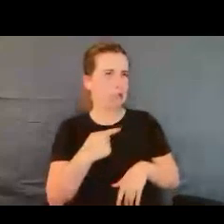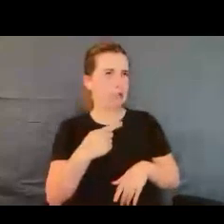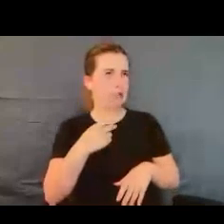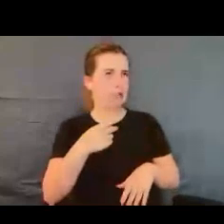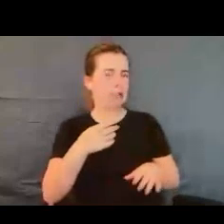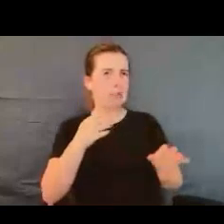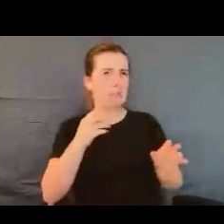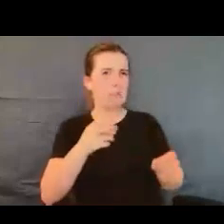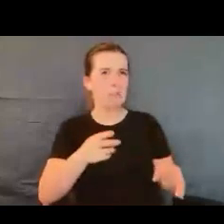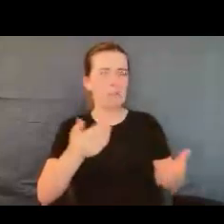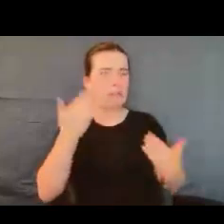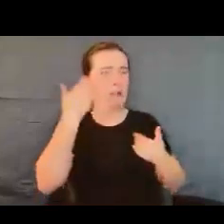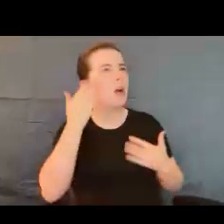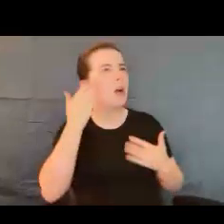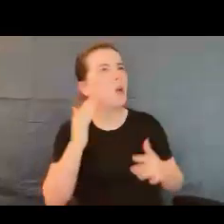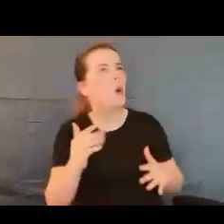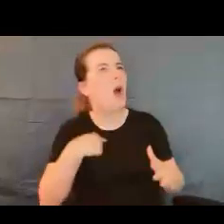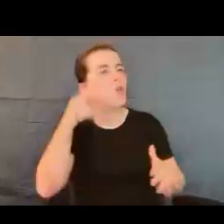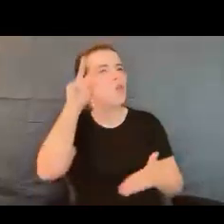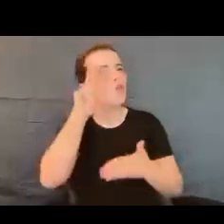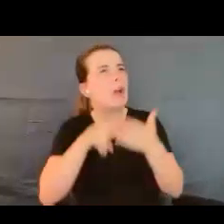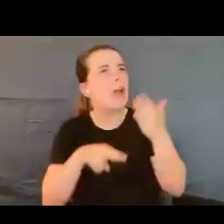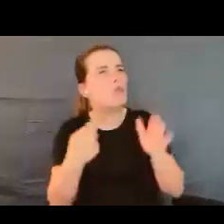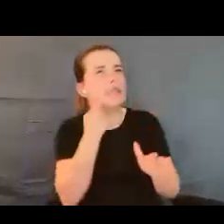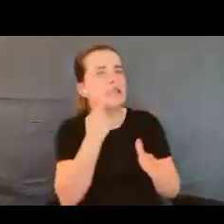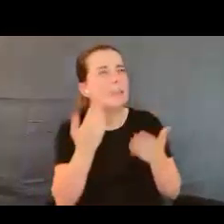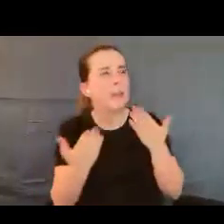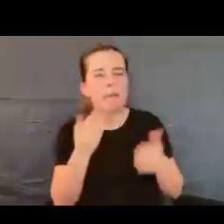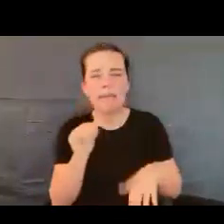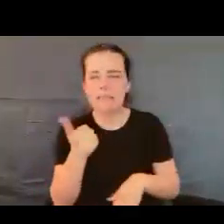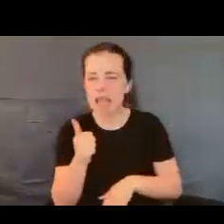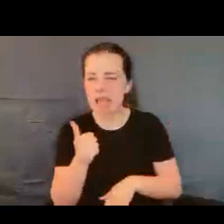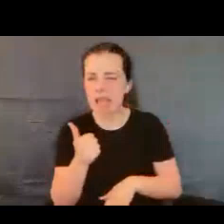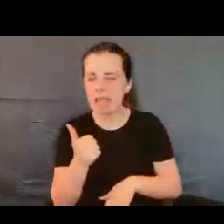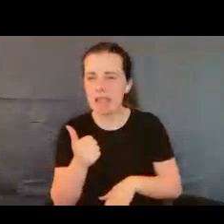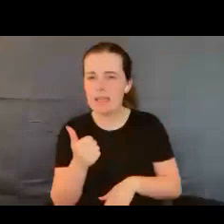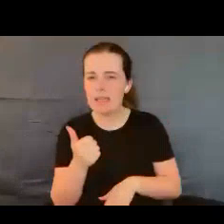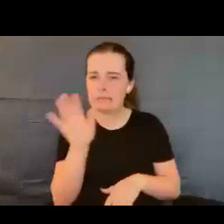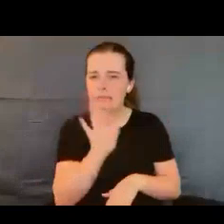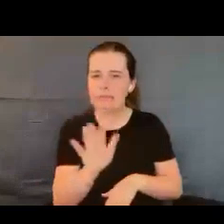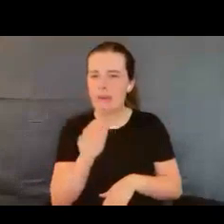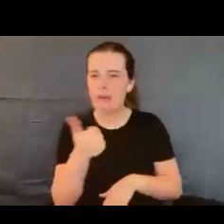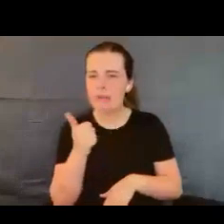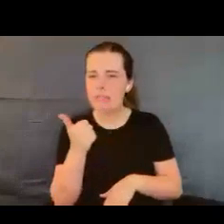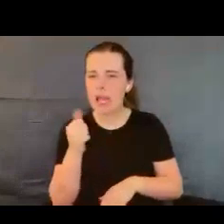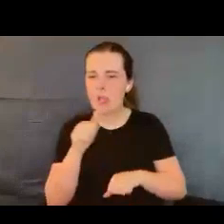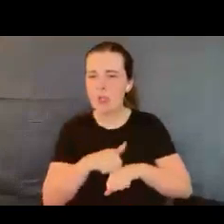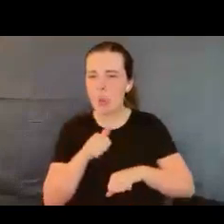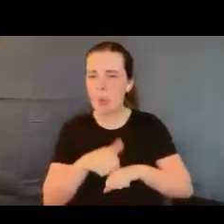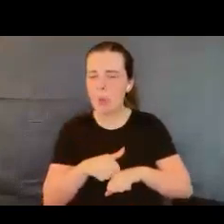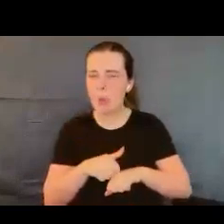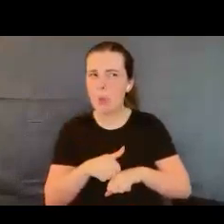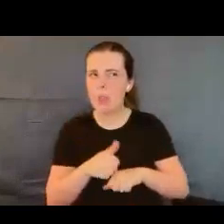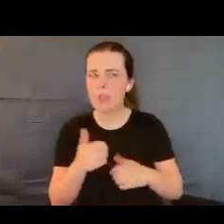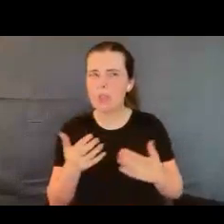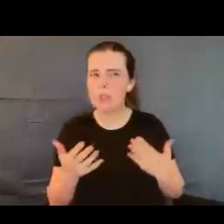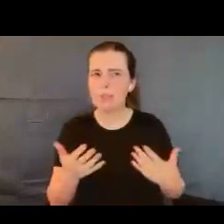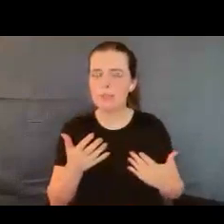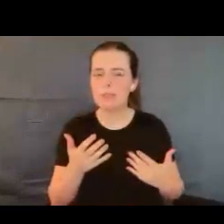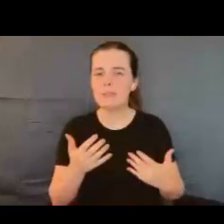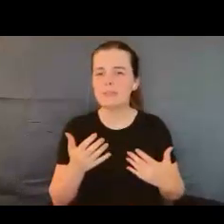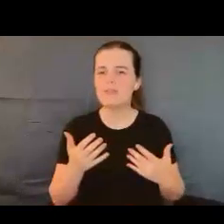in quickly pulling the slide together that it was like 10. About 10 running stones is like where